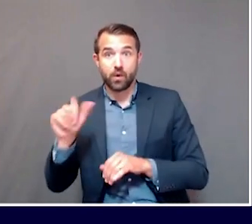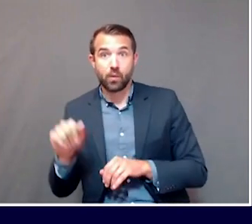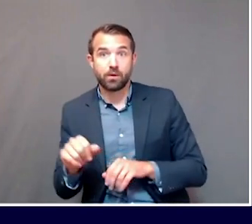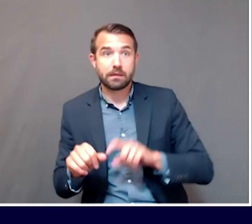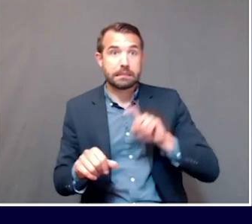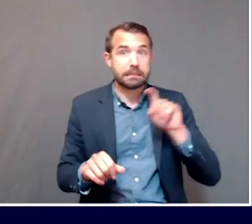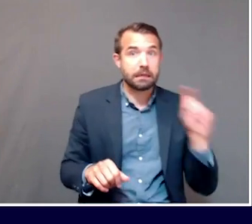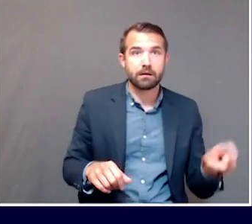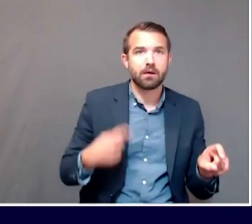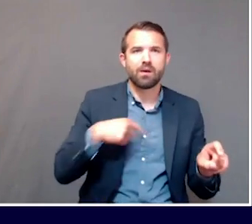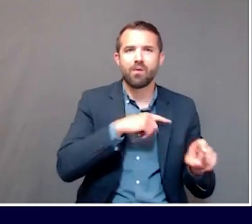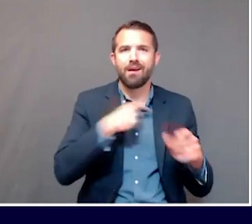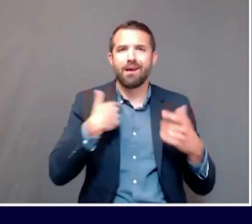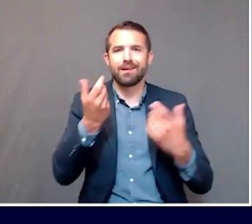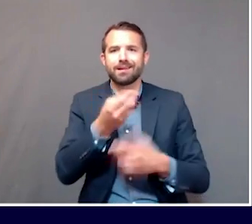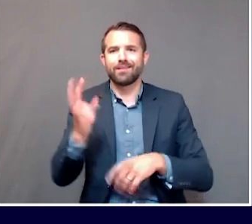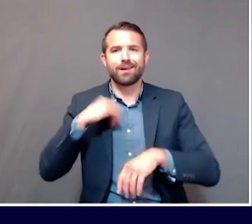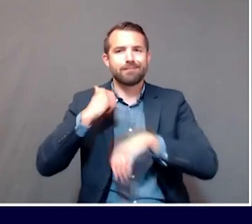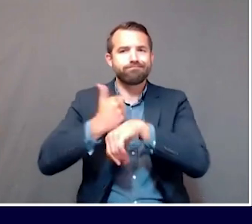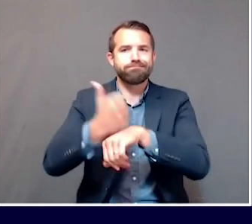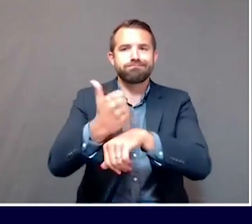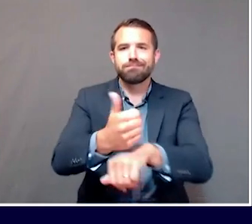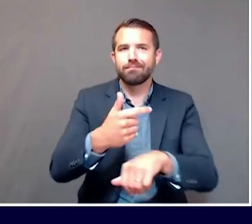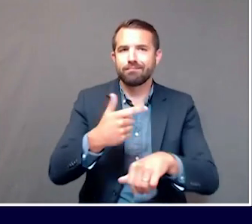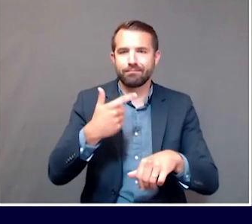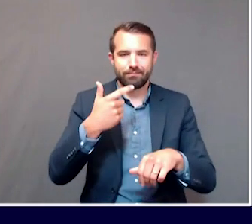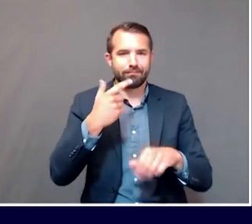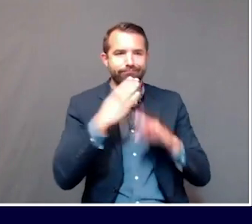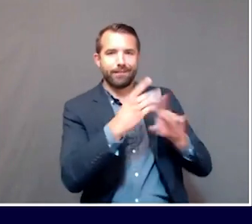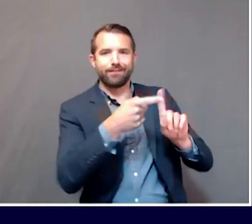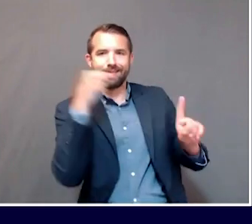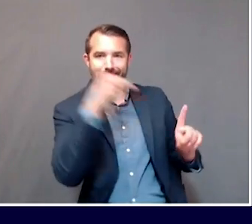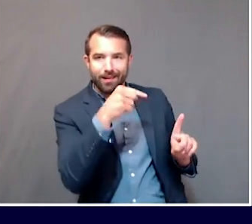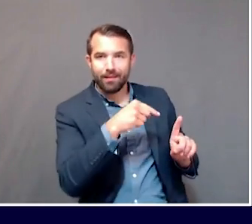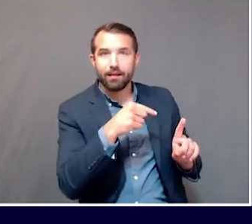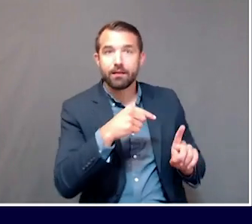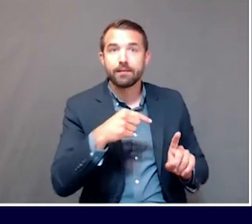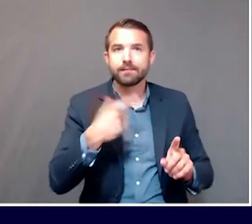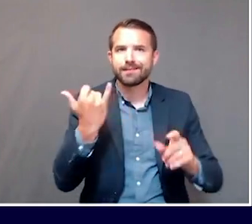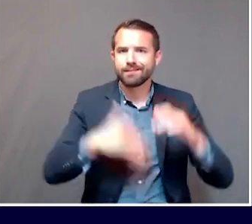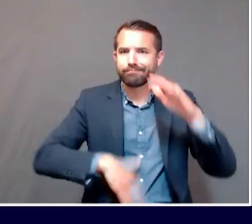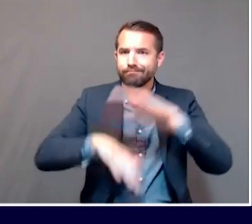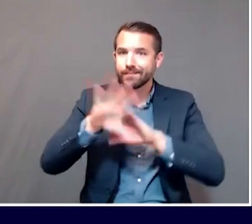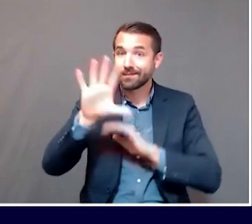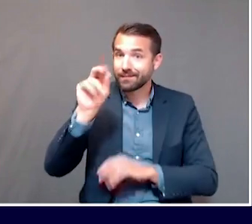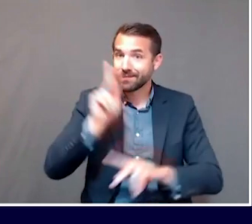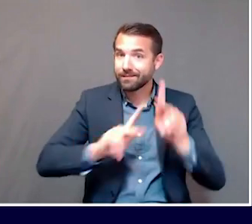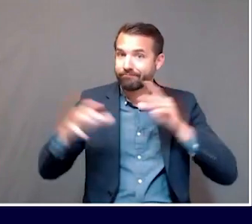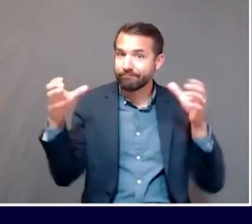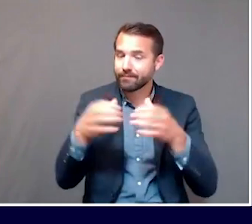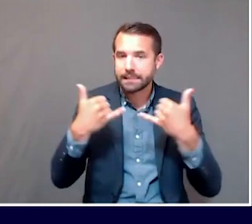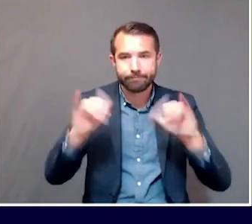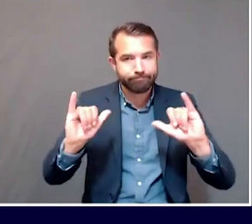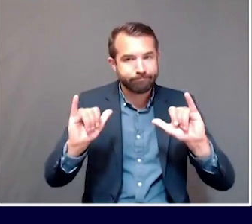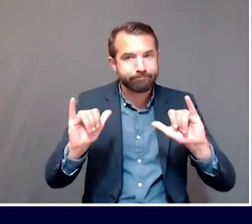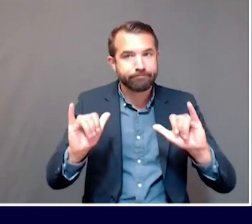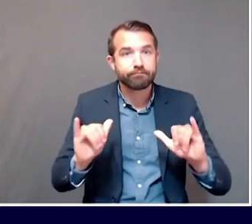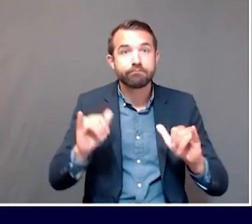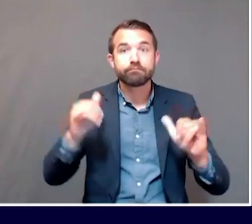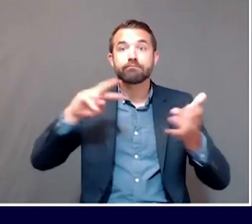as they have to date. We have a 50-person gathering limit, which means there should not be large